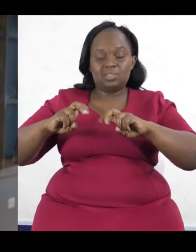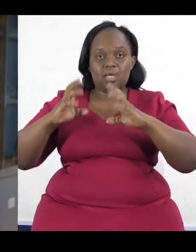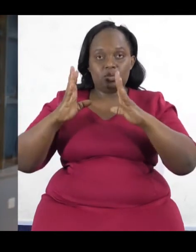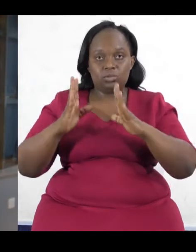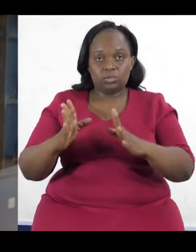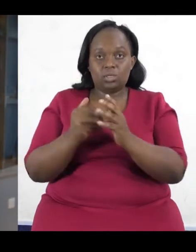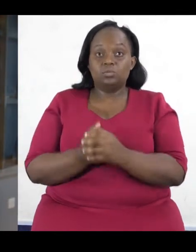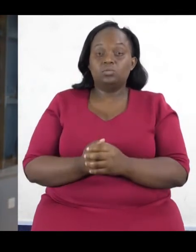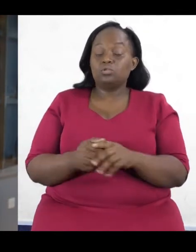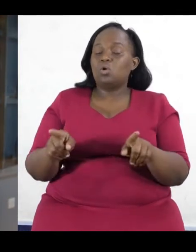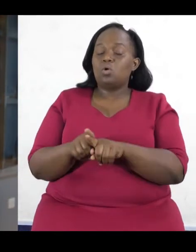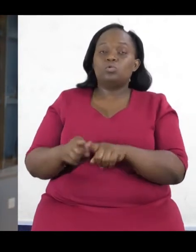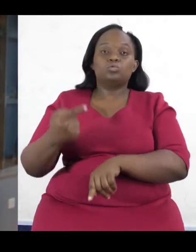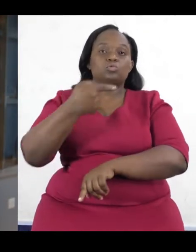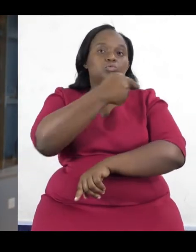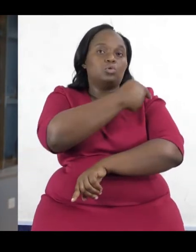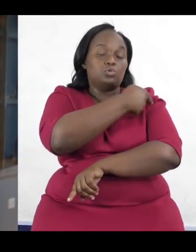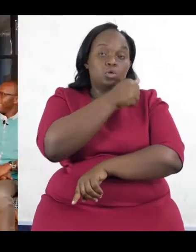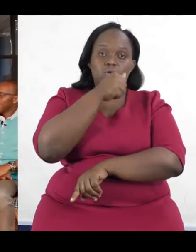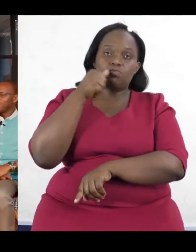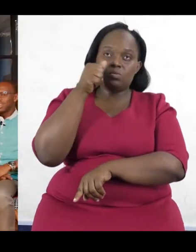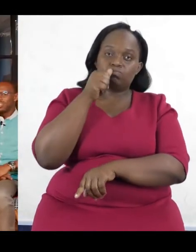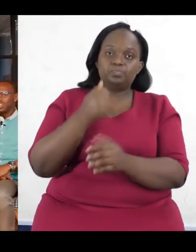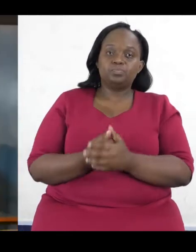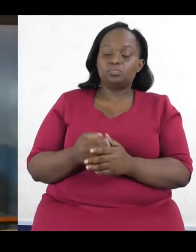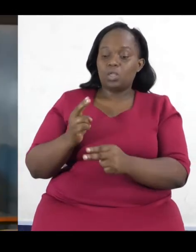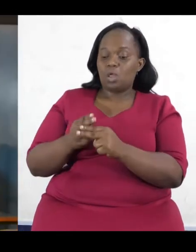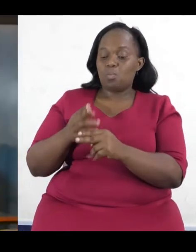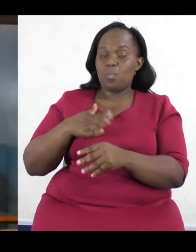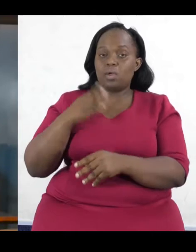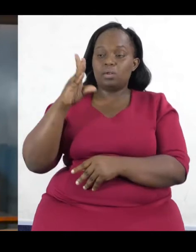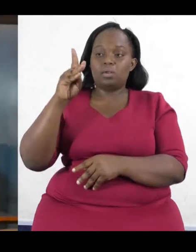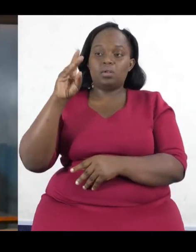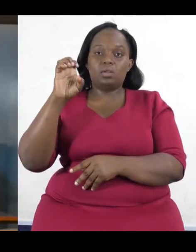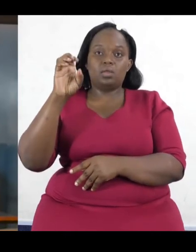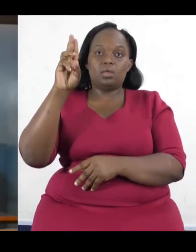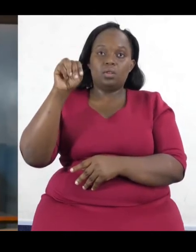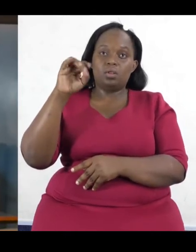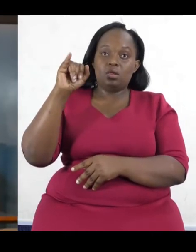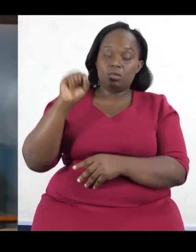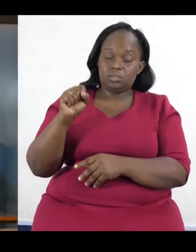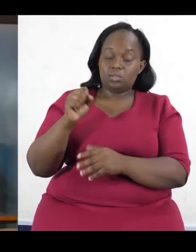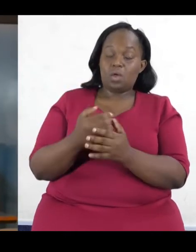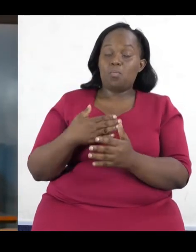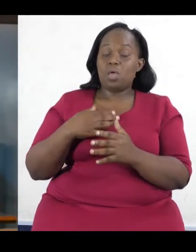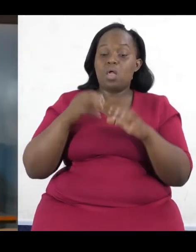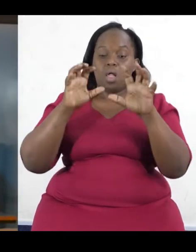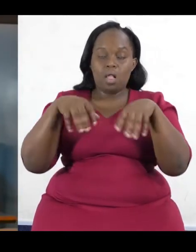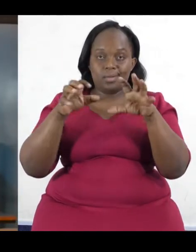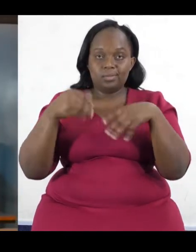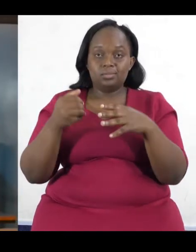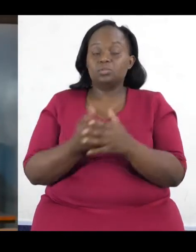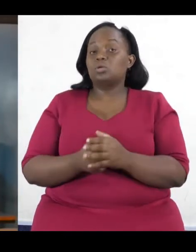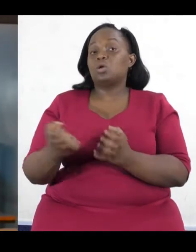I'm also a consultant, private consultant. I'm Denis Chalo. I'm an agricultural economist by